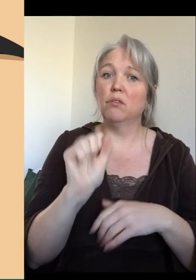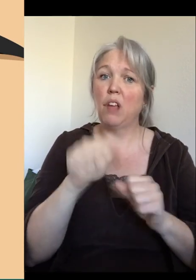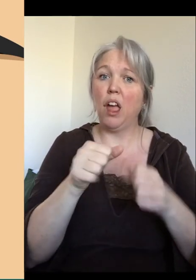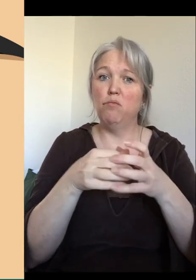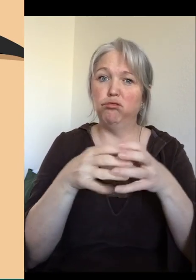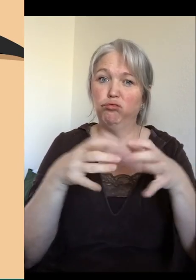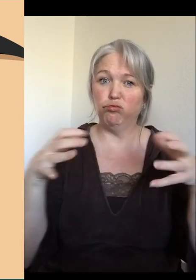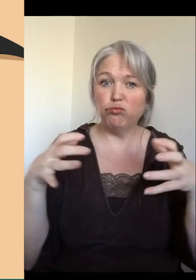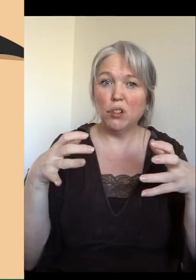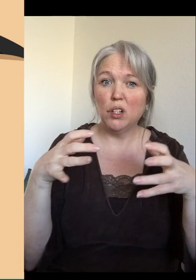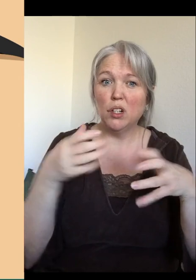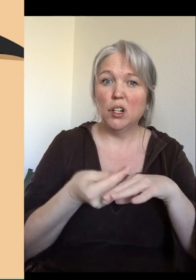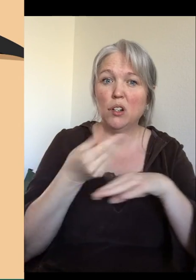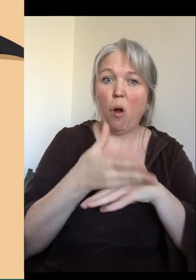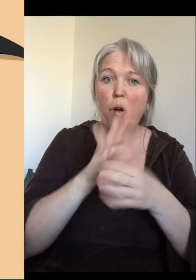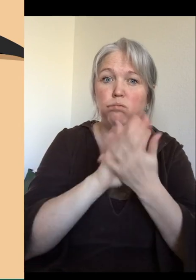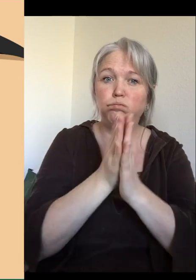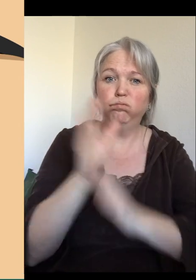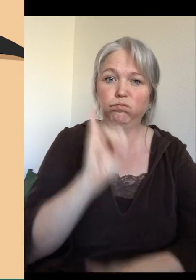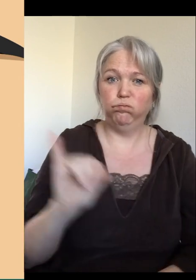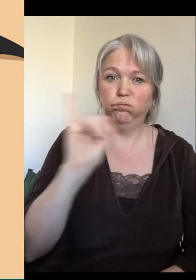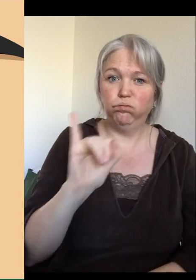overwhelm your body's natural defenses.